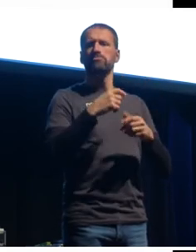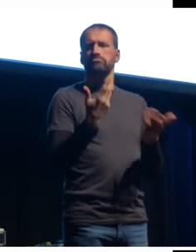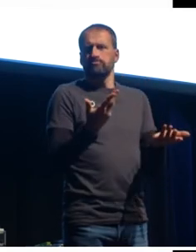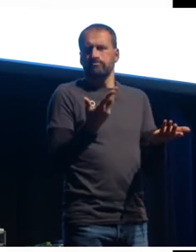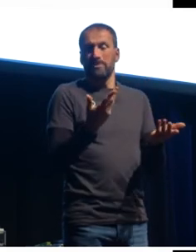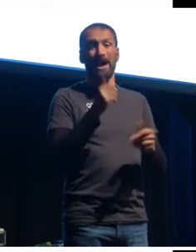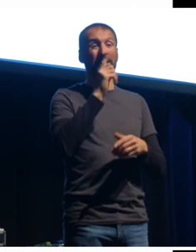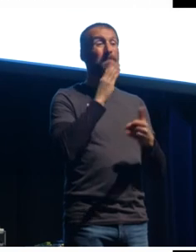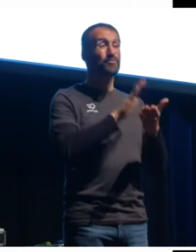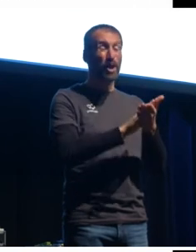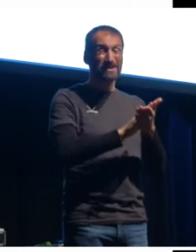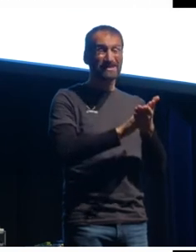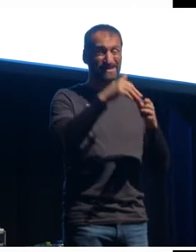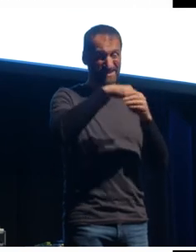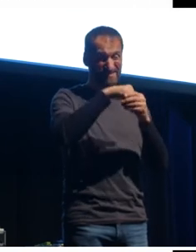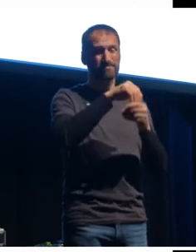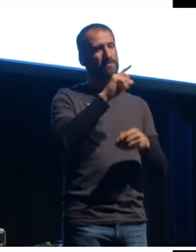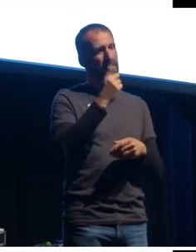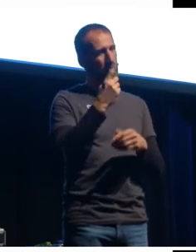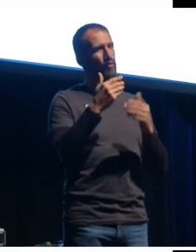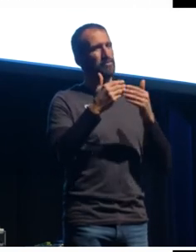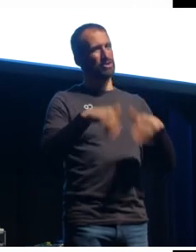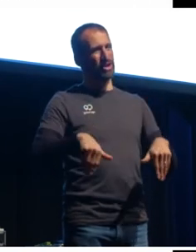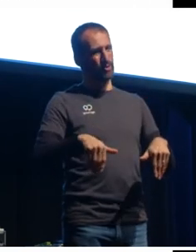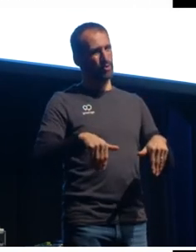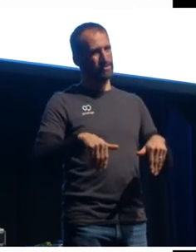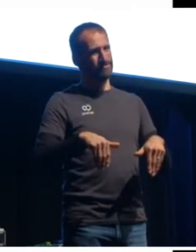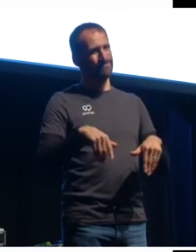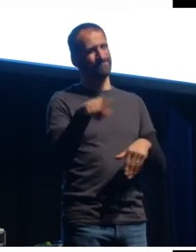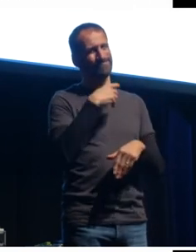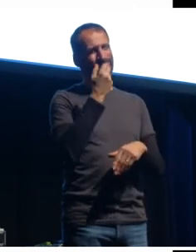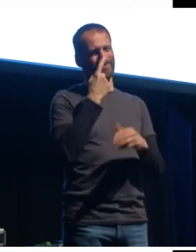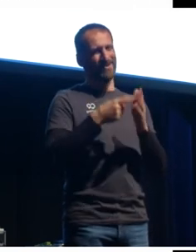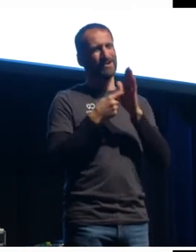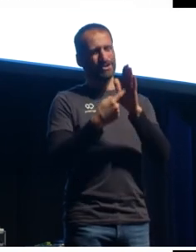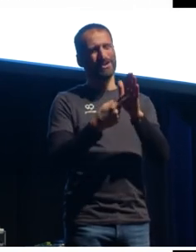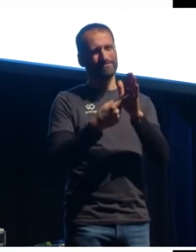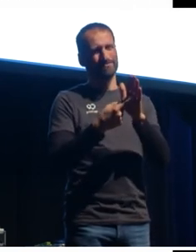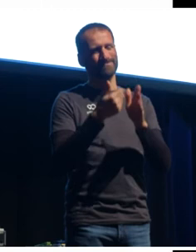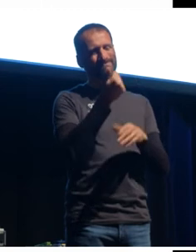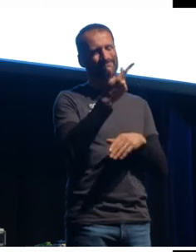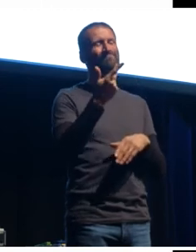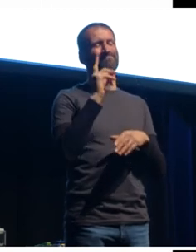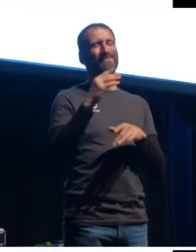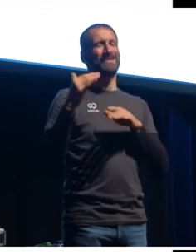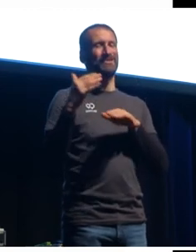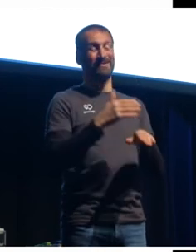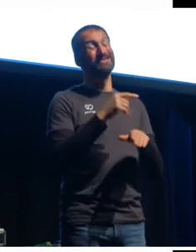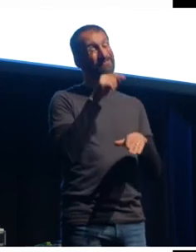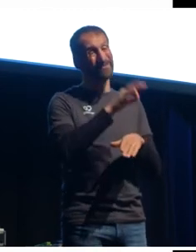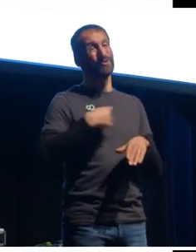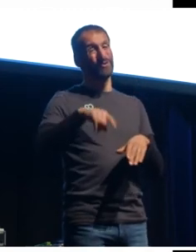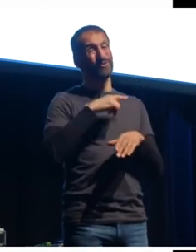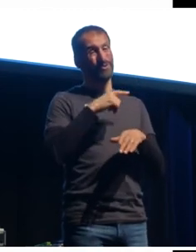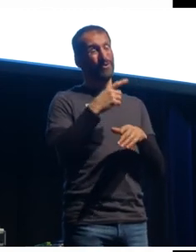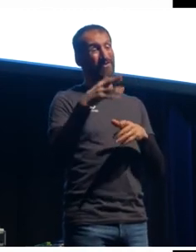limitations. So I would look into cancellations. It's still something that's a little in flux. Error handling can be a little bit tricky for people